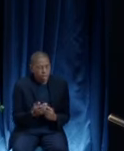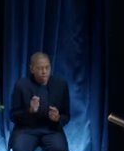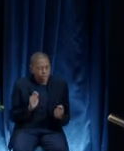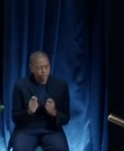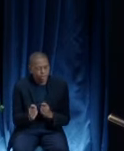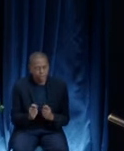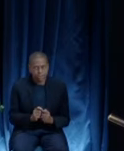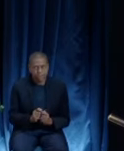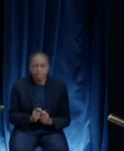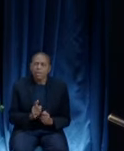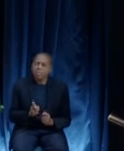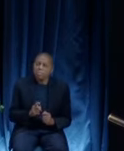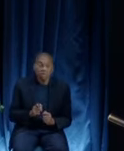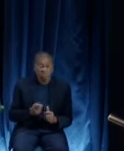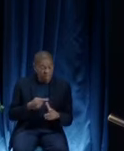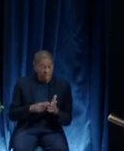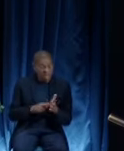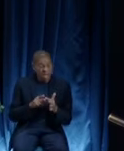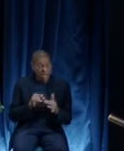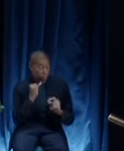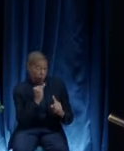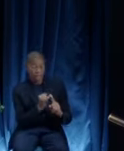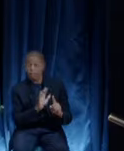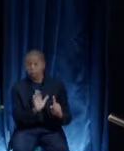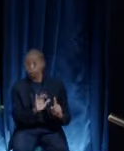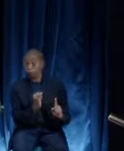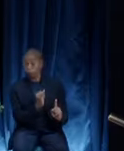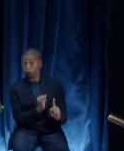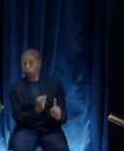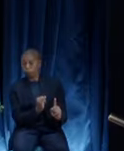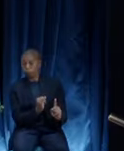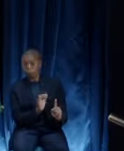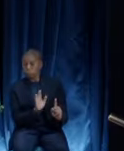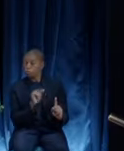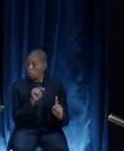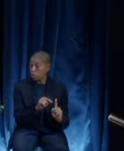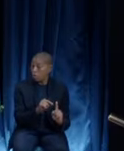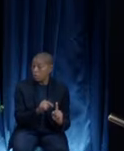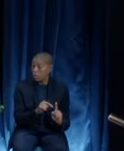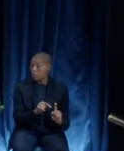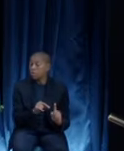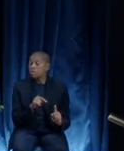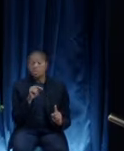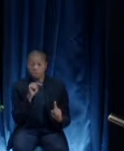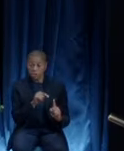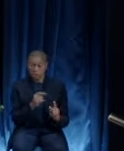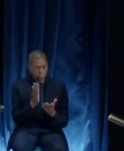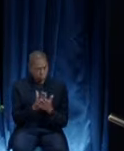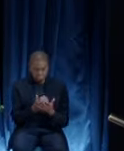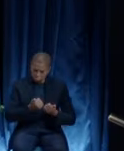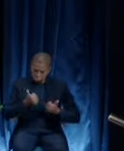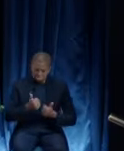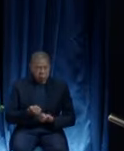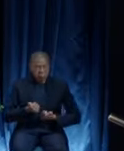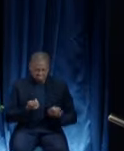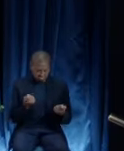you know, that's not Anne's fault. She shouldn't be blamed that she did anything to cause that to happen. She was very diligent in her duties